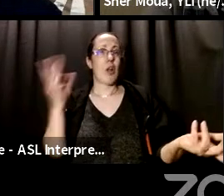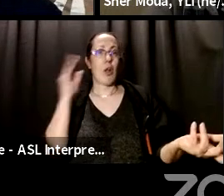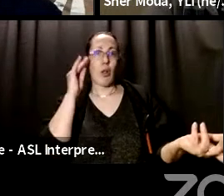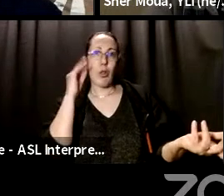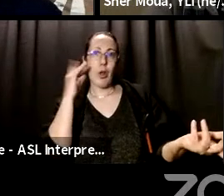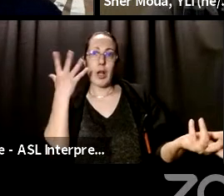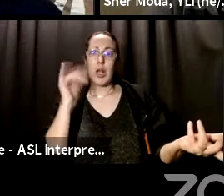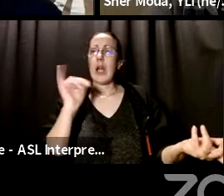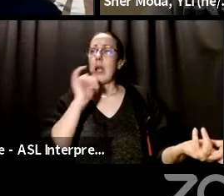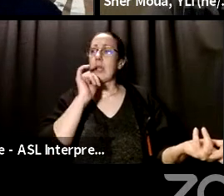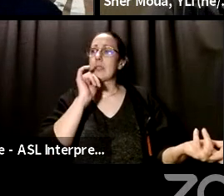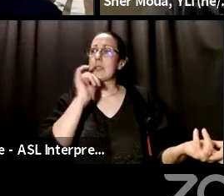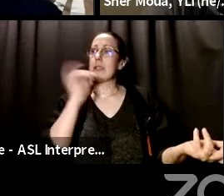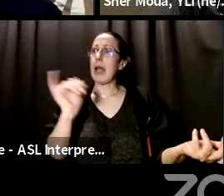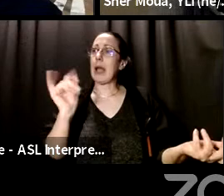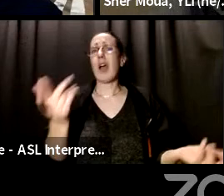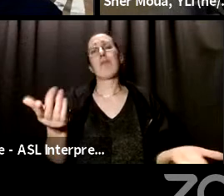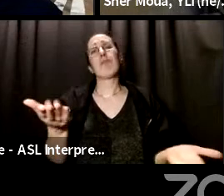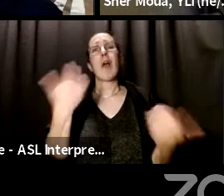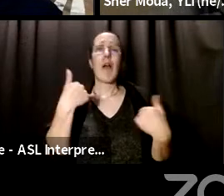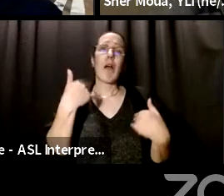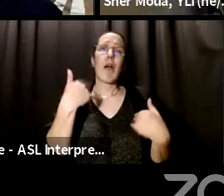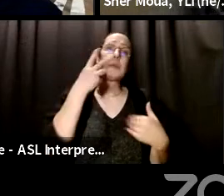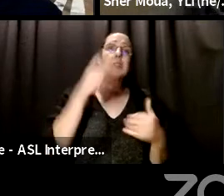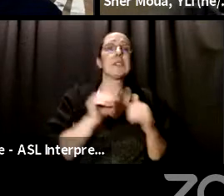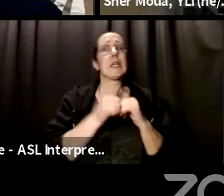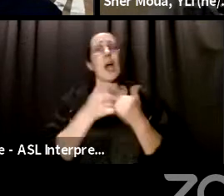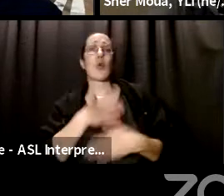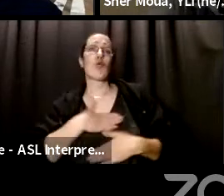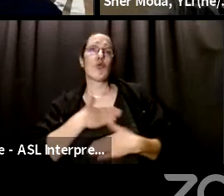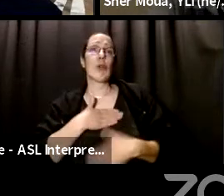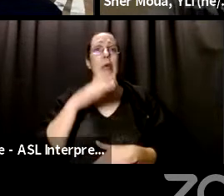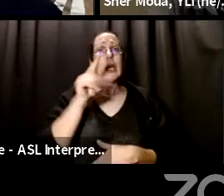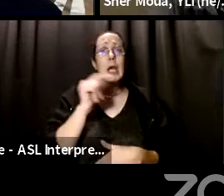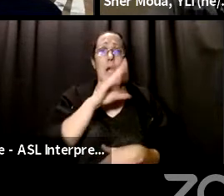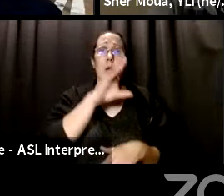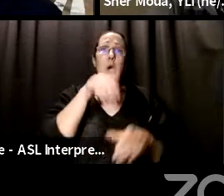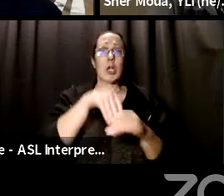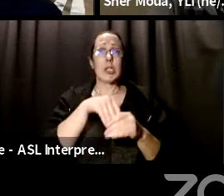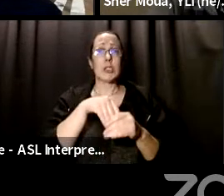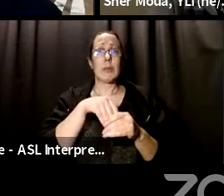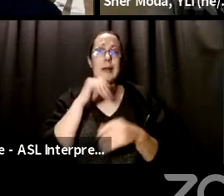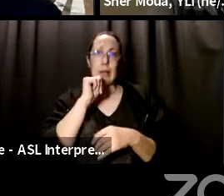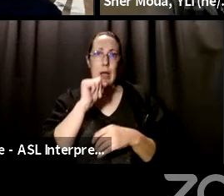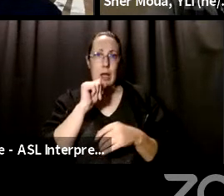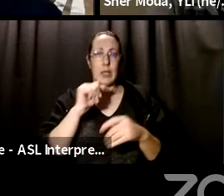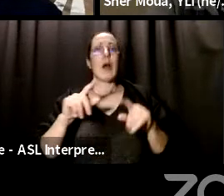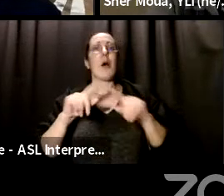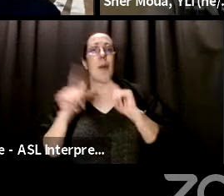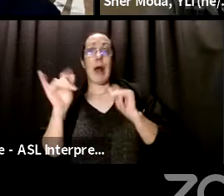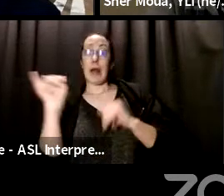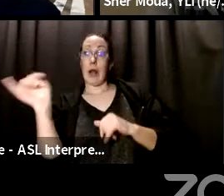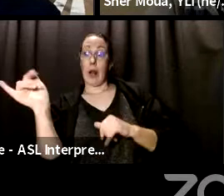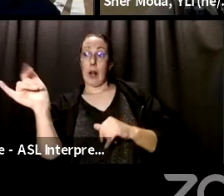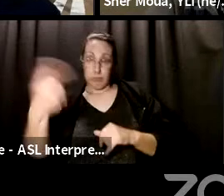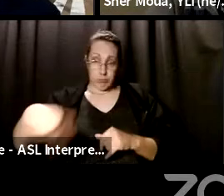of participation, show up type thing, but let's design a curriculum